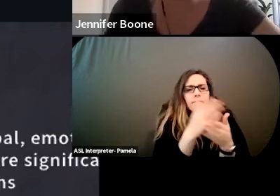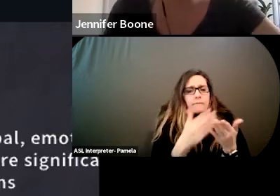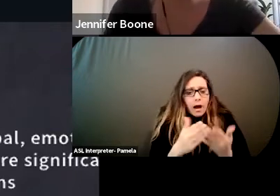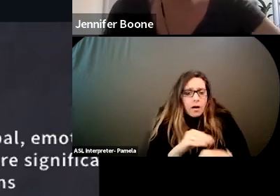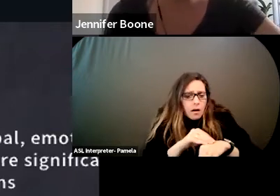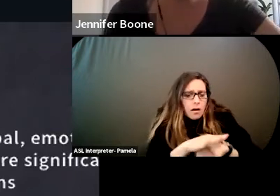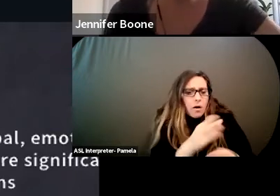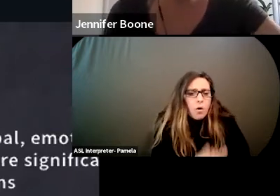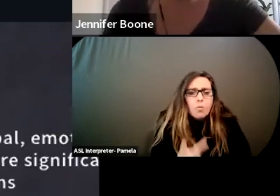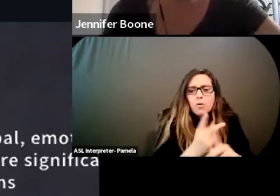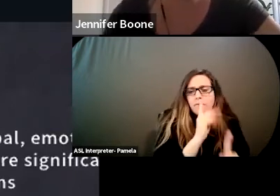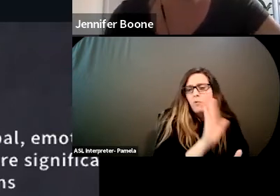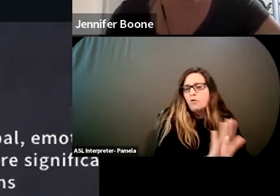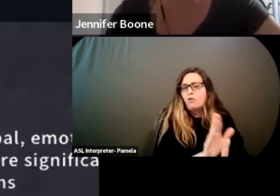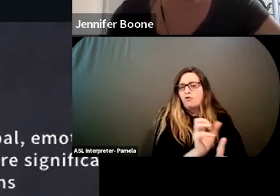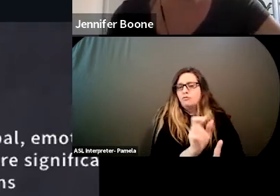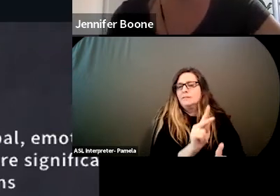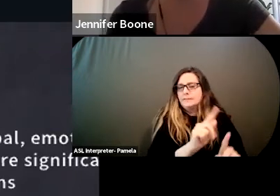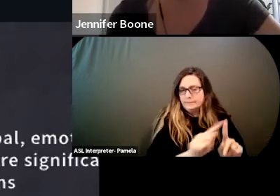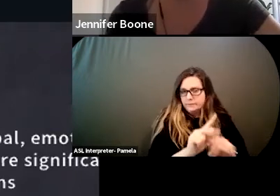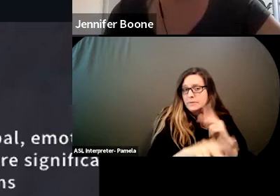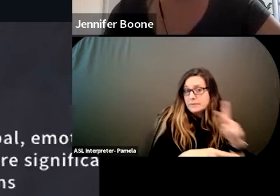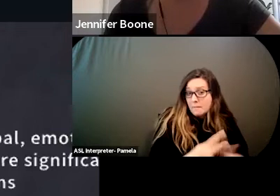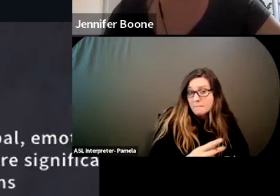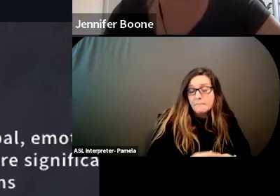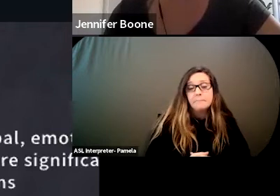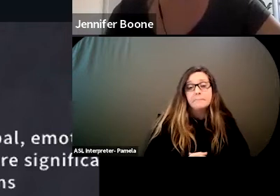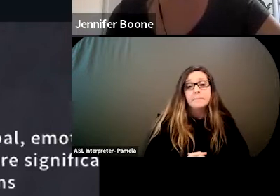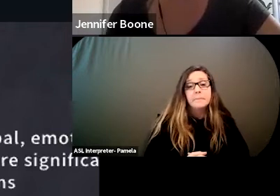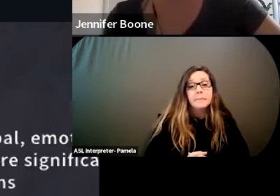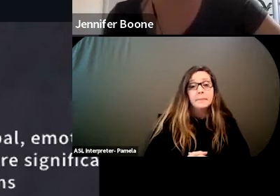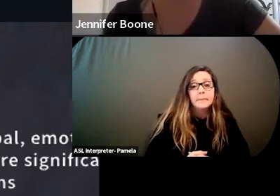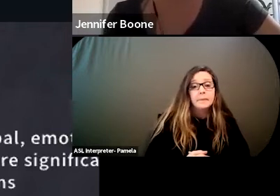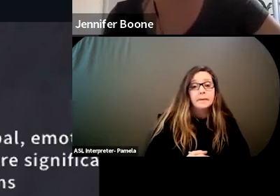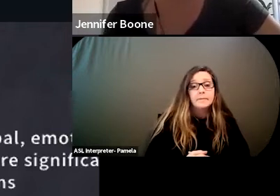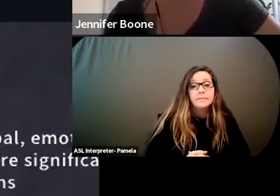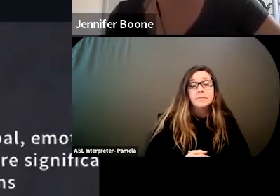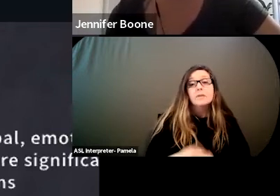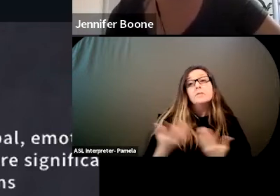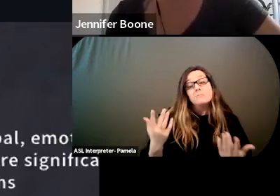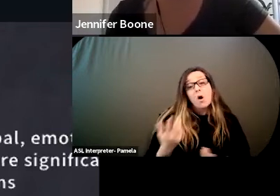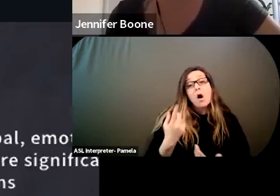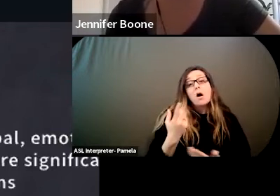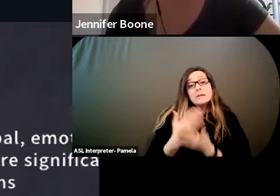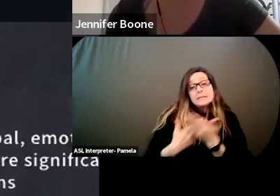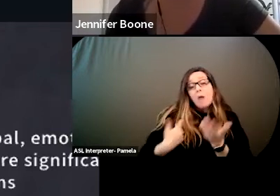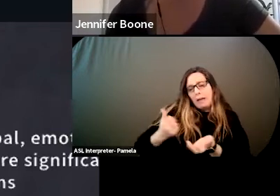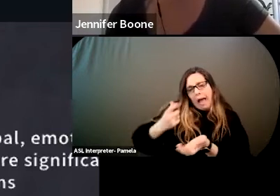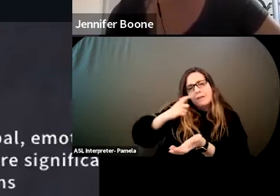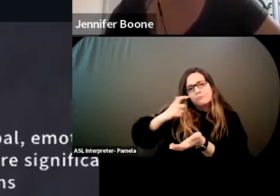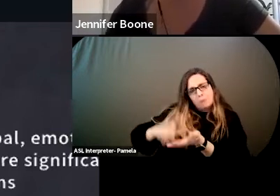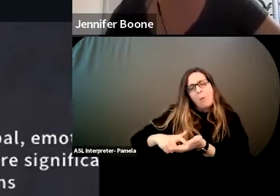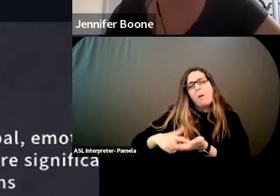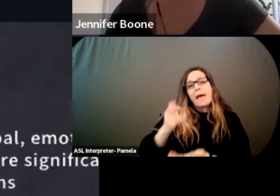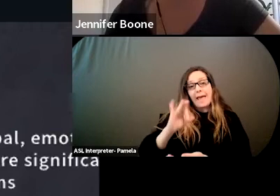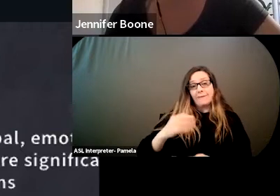risk. There are also several implications to the study. One is that addressing bullying at schools could be an early intervention to reduce risk of